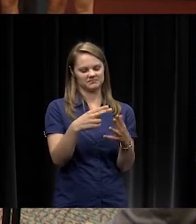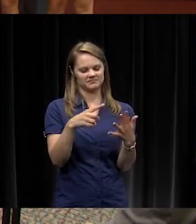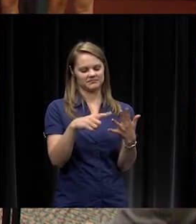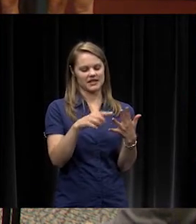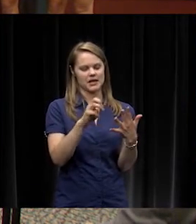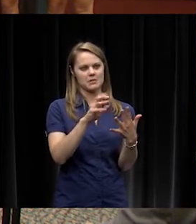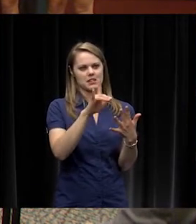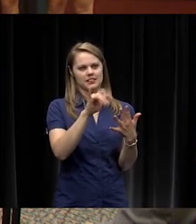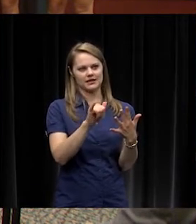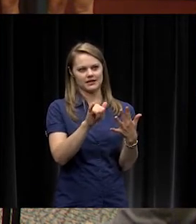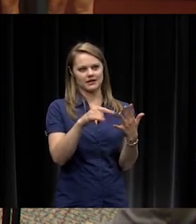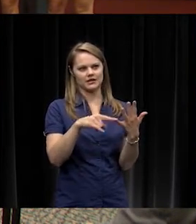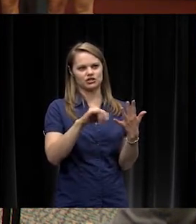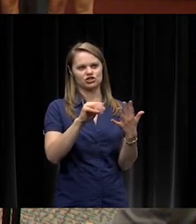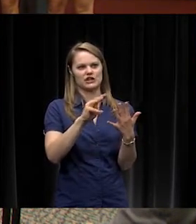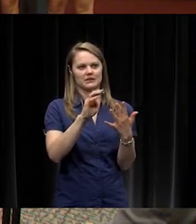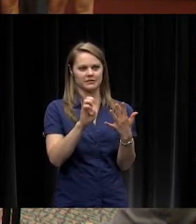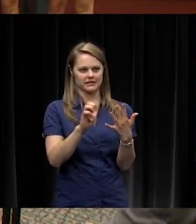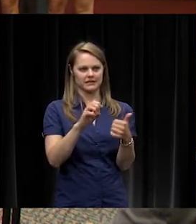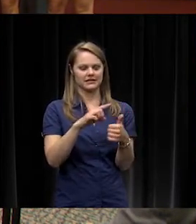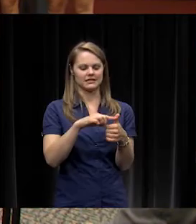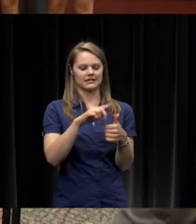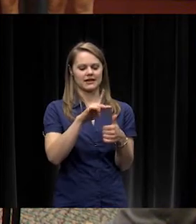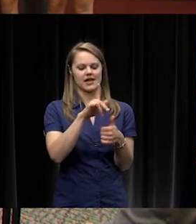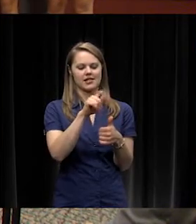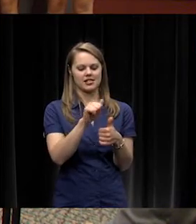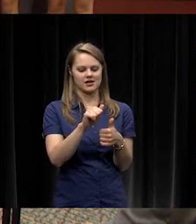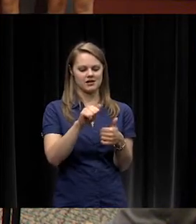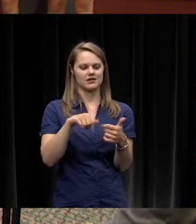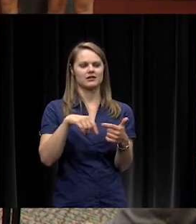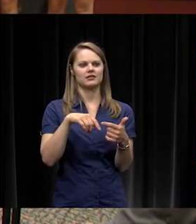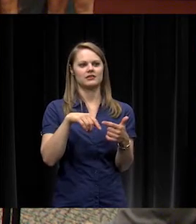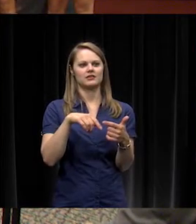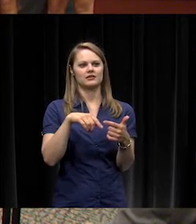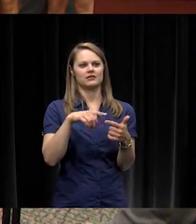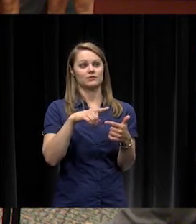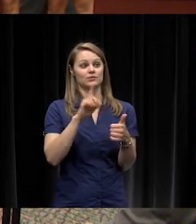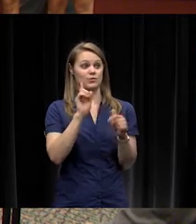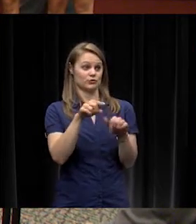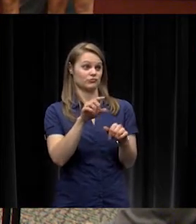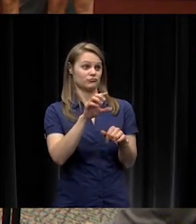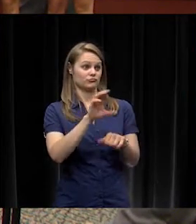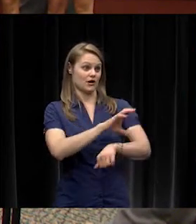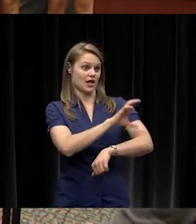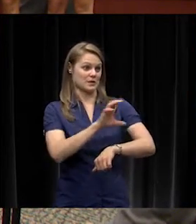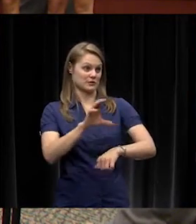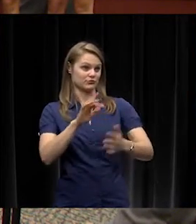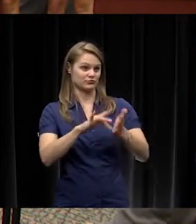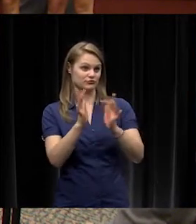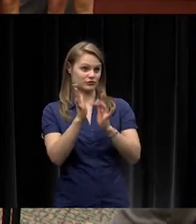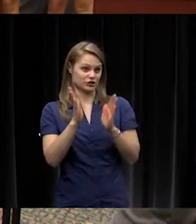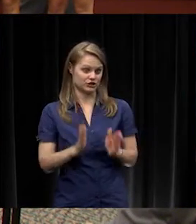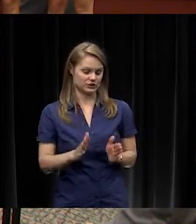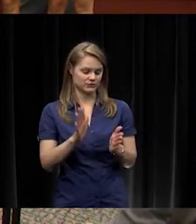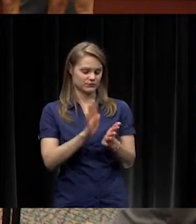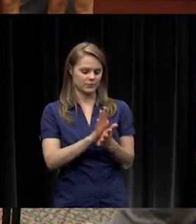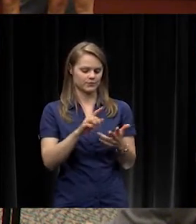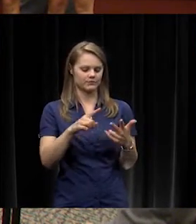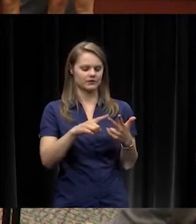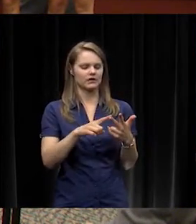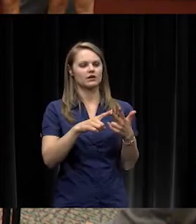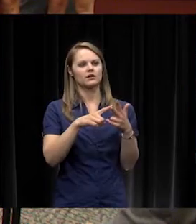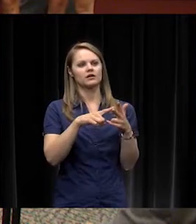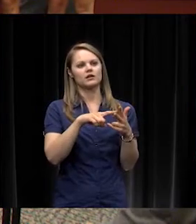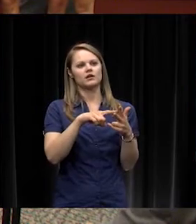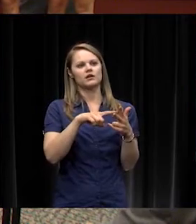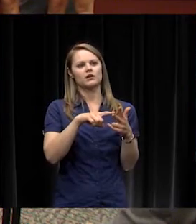DeRocco, Jamie Wechter, Kayla Davis, going to run at Colorado Christian. Ulyssa De La Torre, going to run at Johnson County